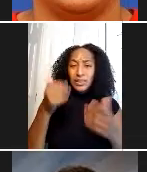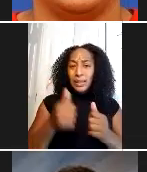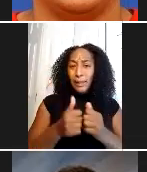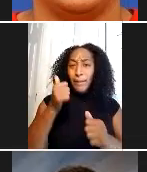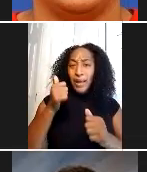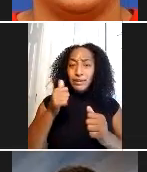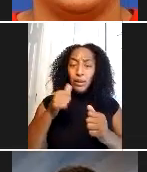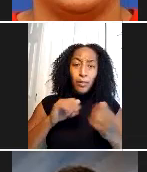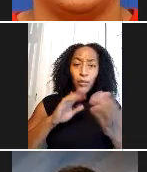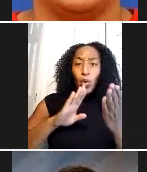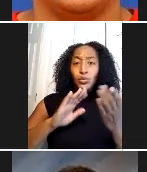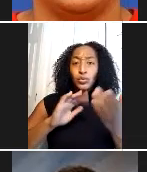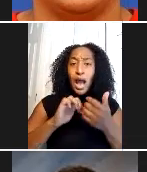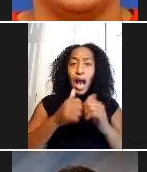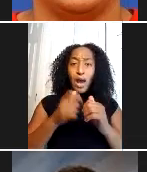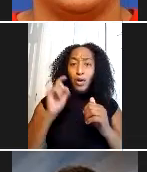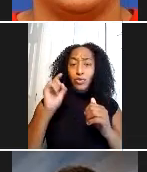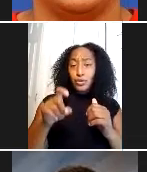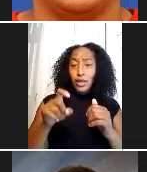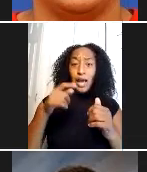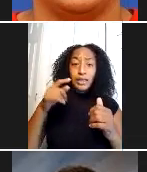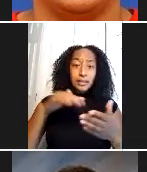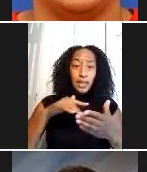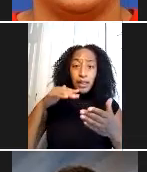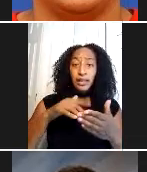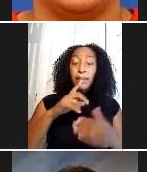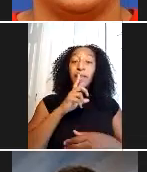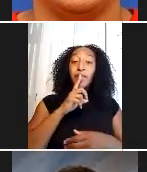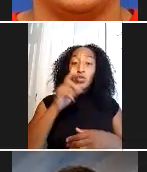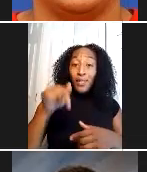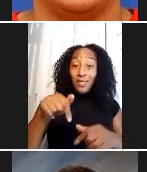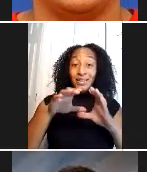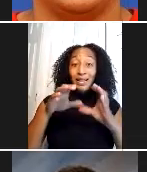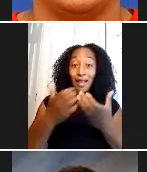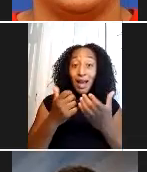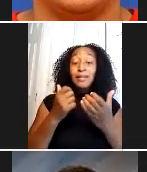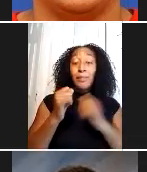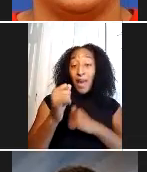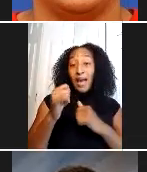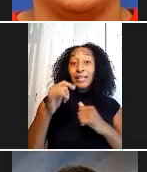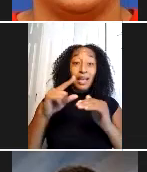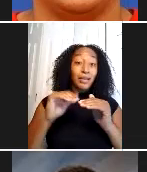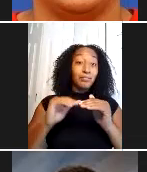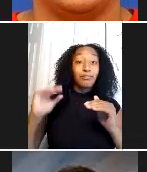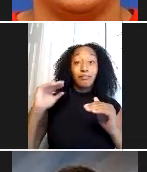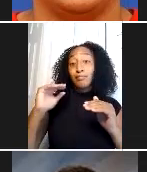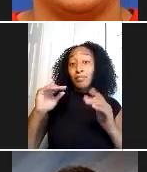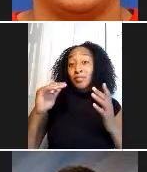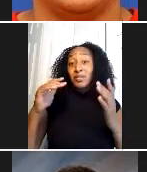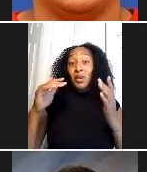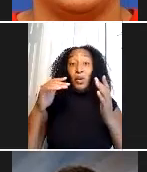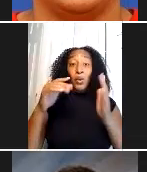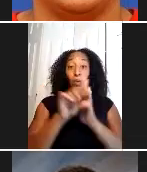do to be successful in this course? And so one of the things I like to do is stress,